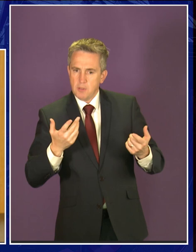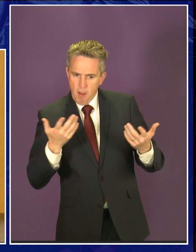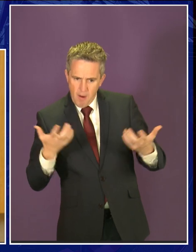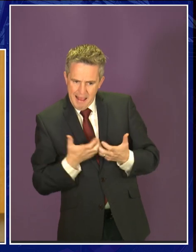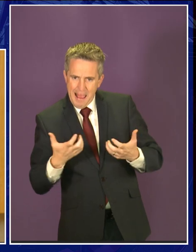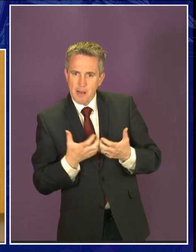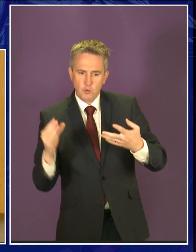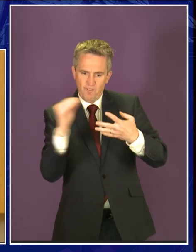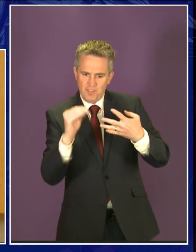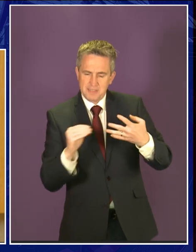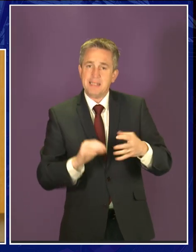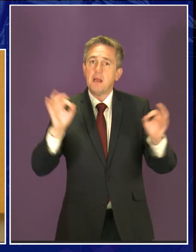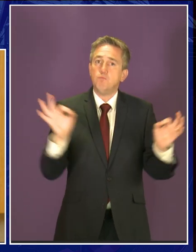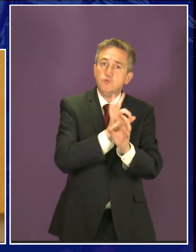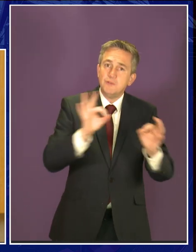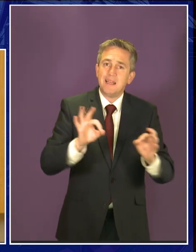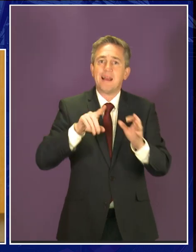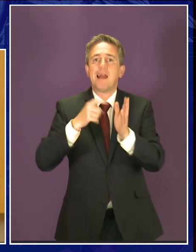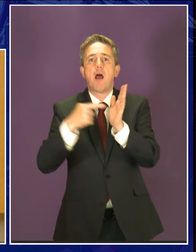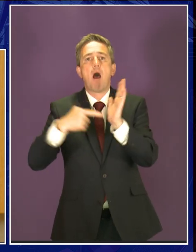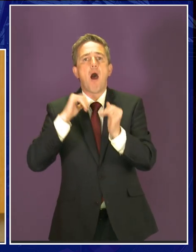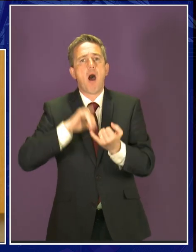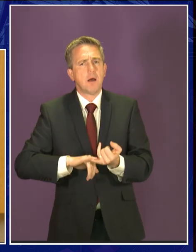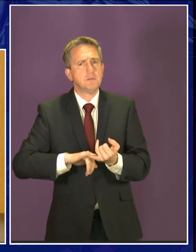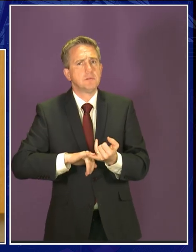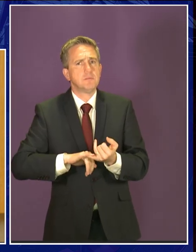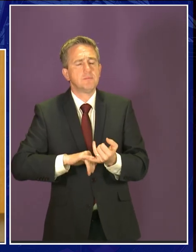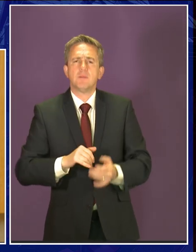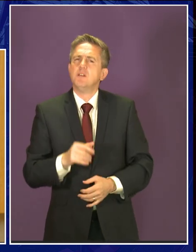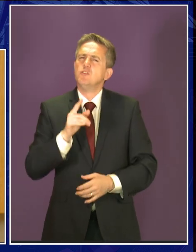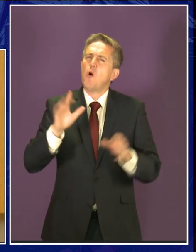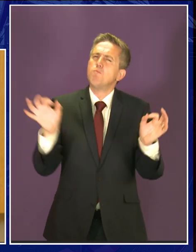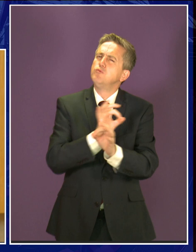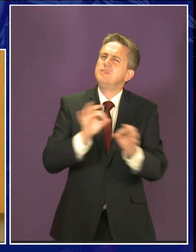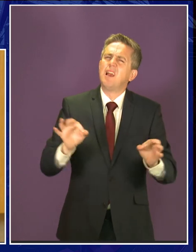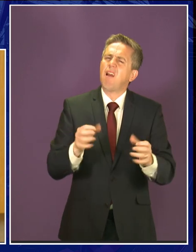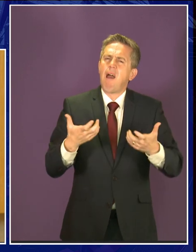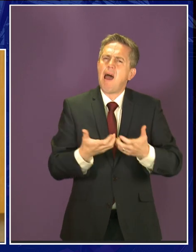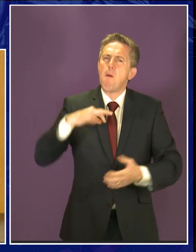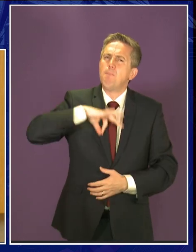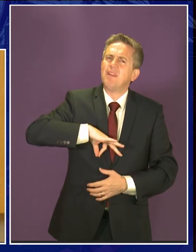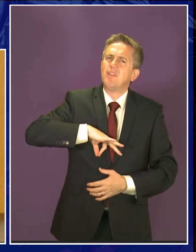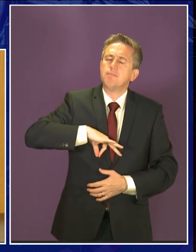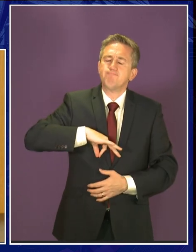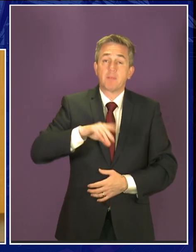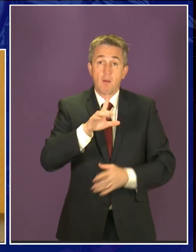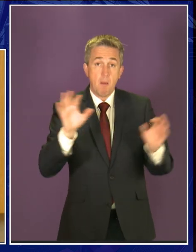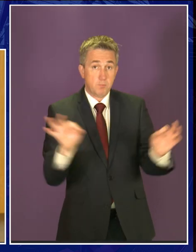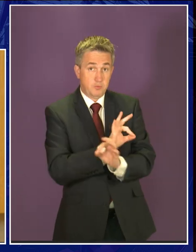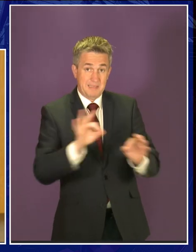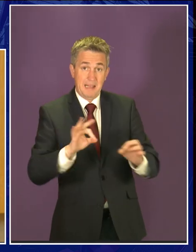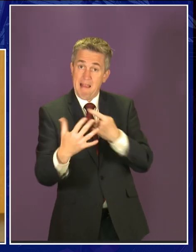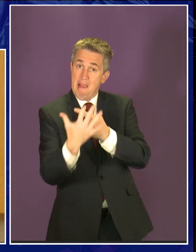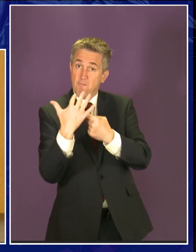school. So, what are some of the benefits of music? We know that experience shapes the brain. This includes